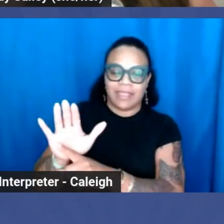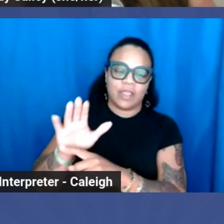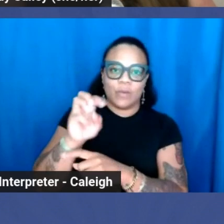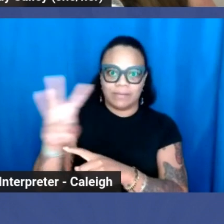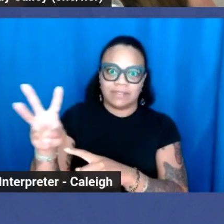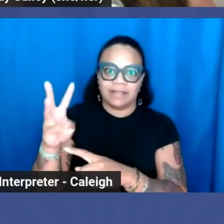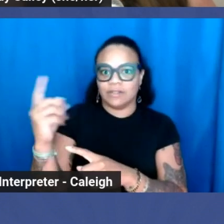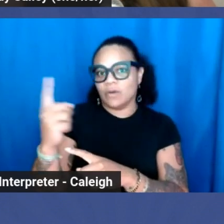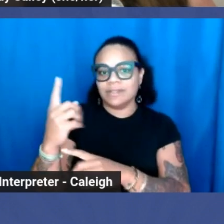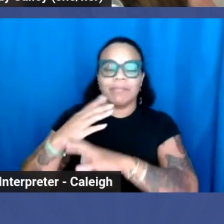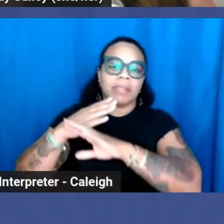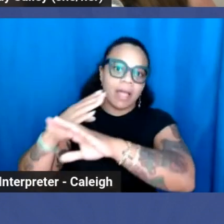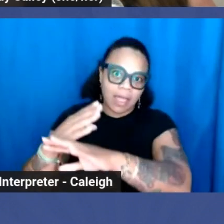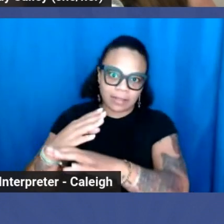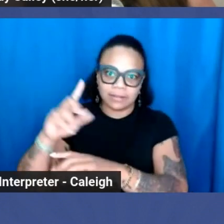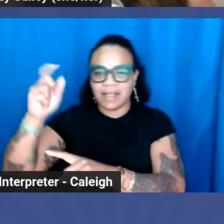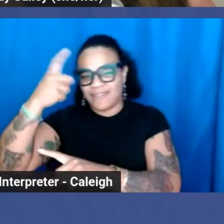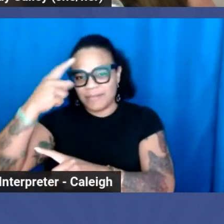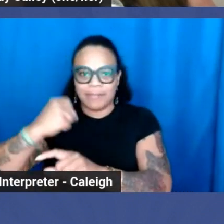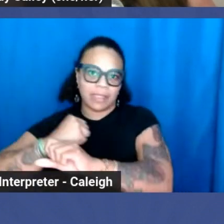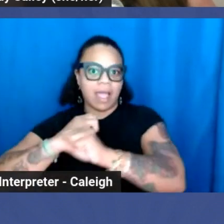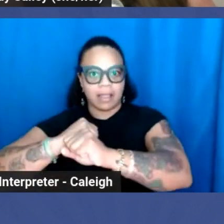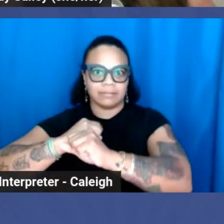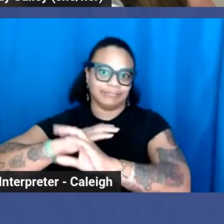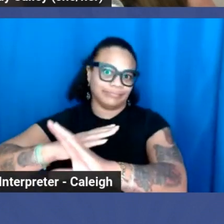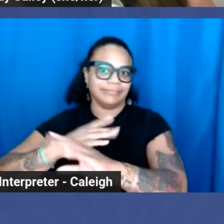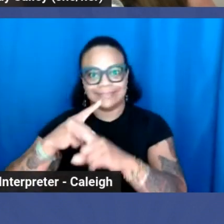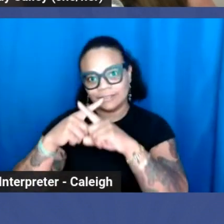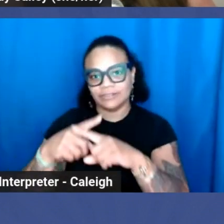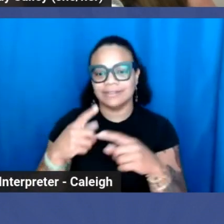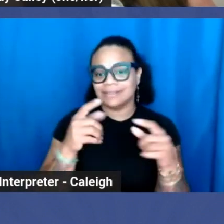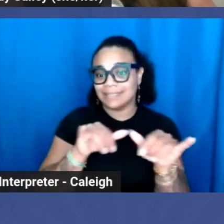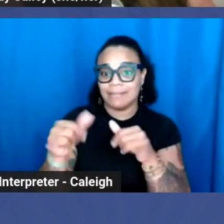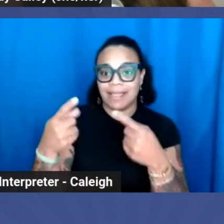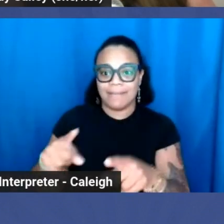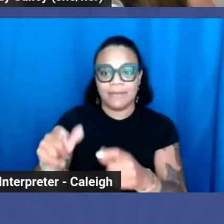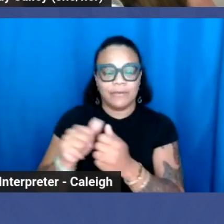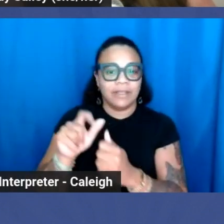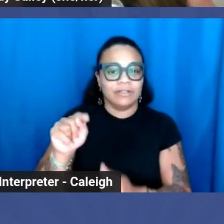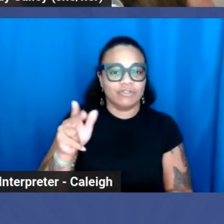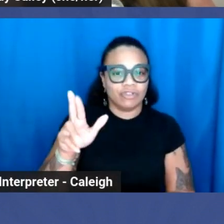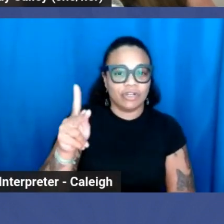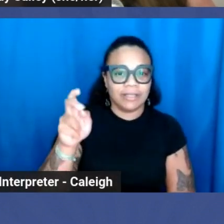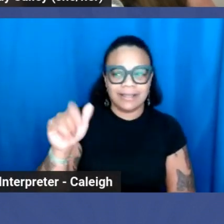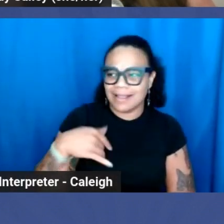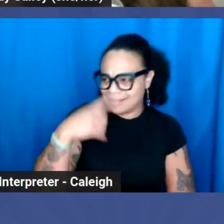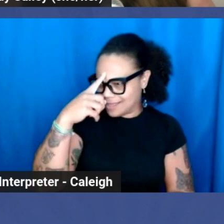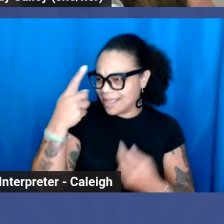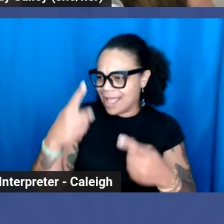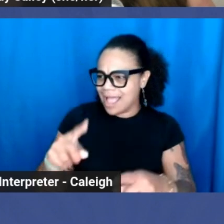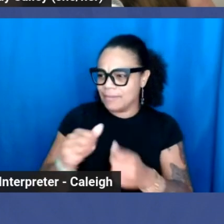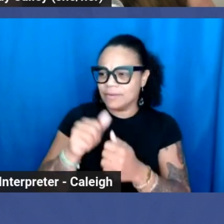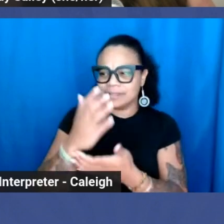by governments, Like I said, it was the case with Turkey. I think that was the case in some countries in Southeast Asia as